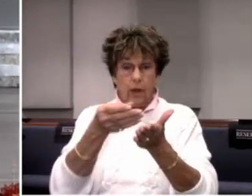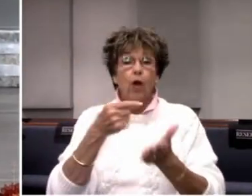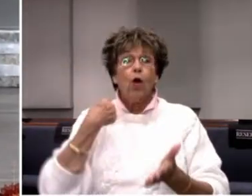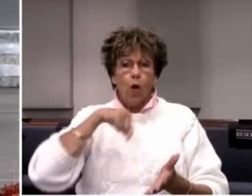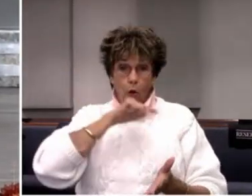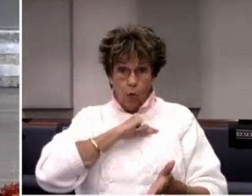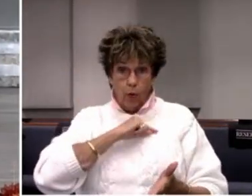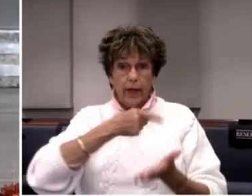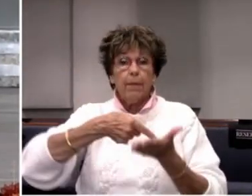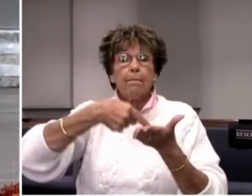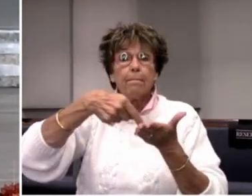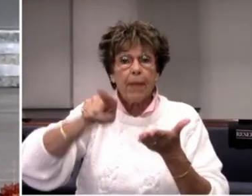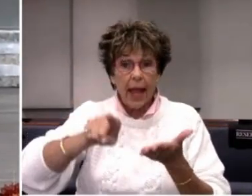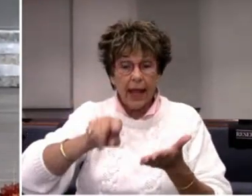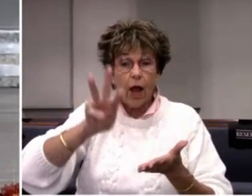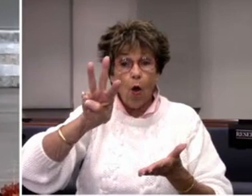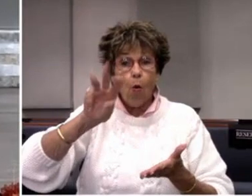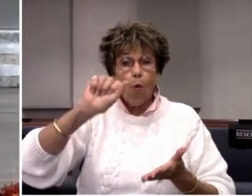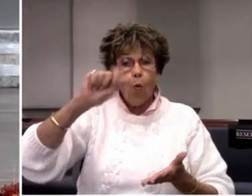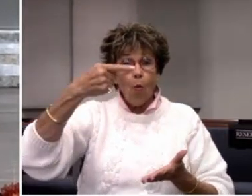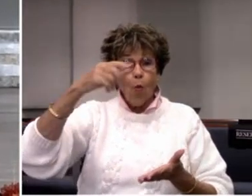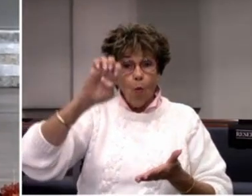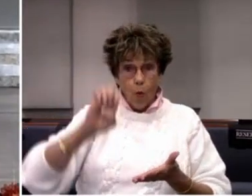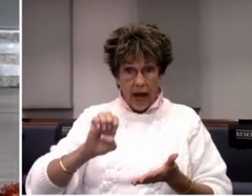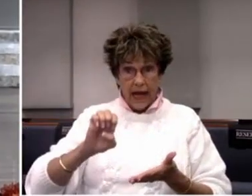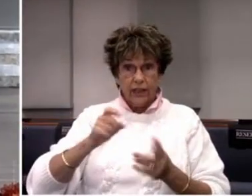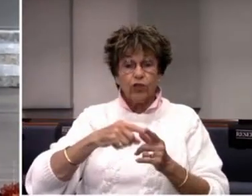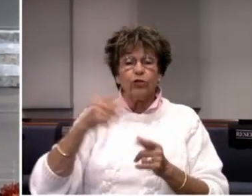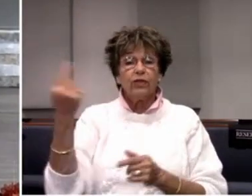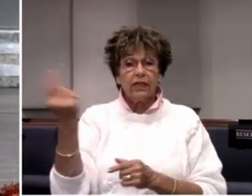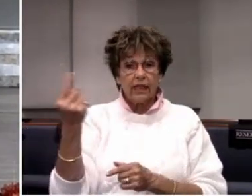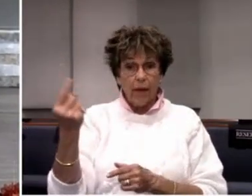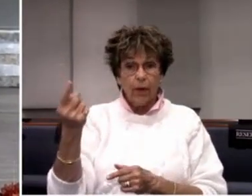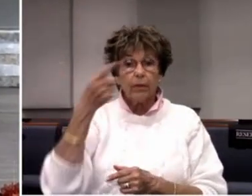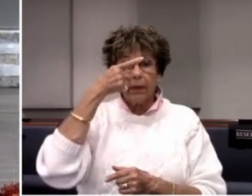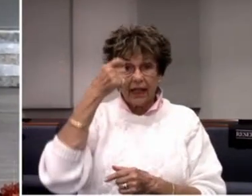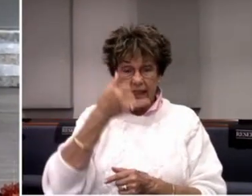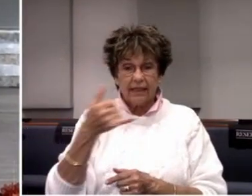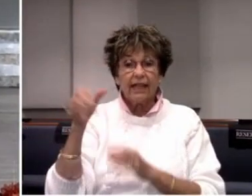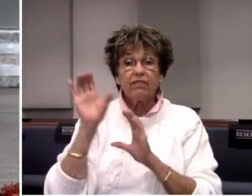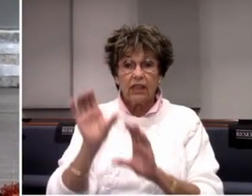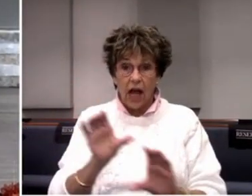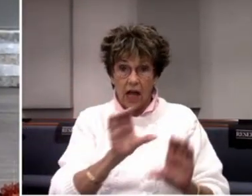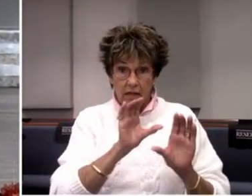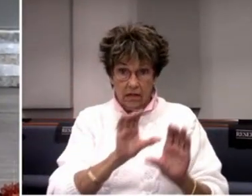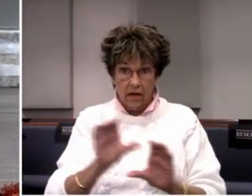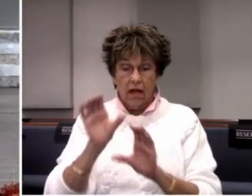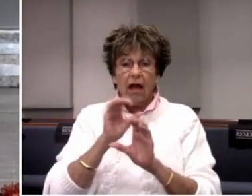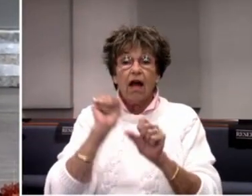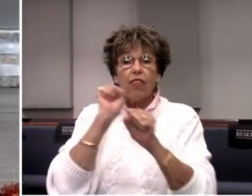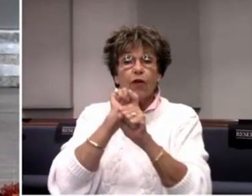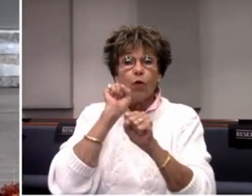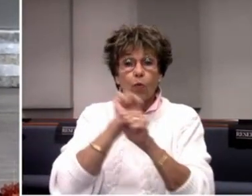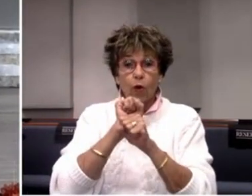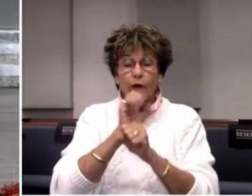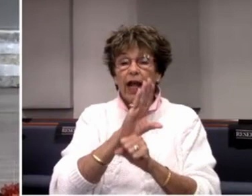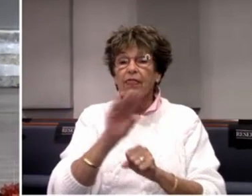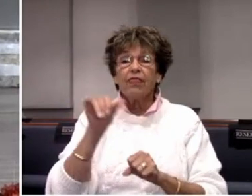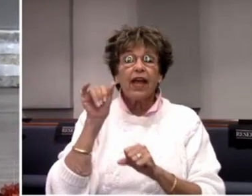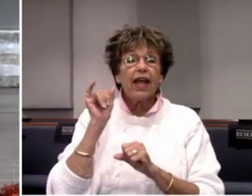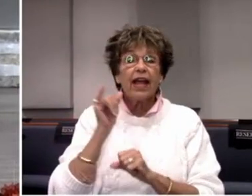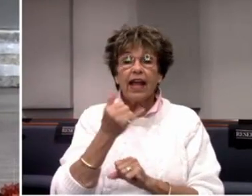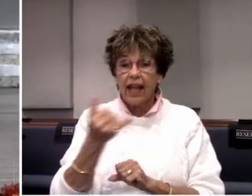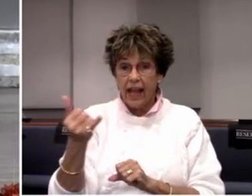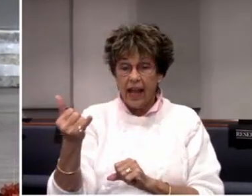pay a wage to somebody because they have done the work, and because they have done the